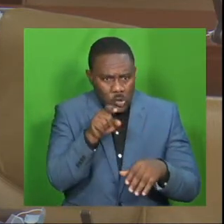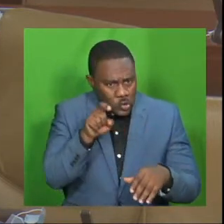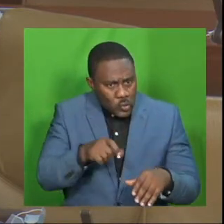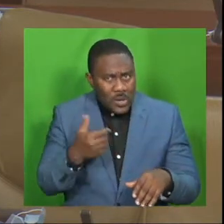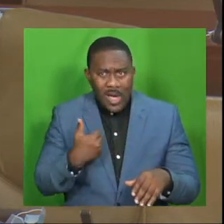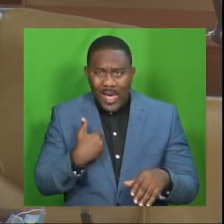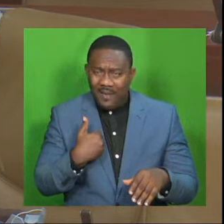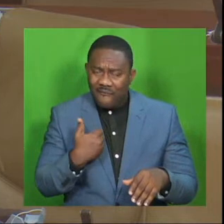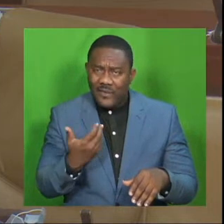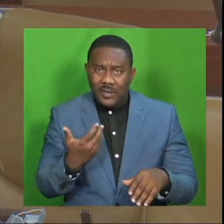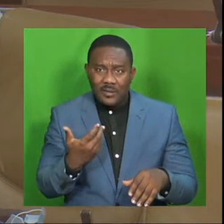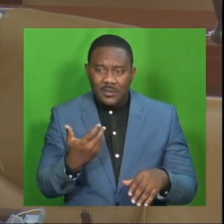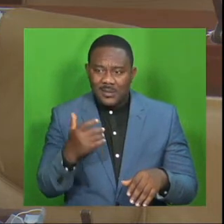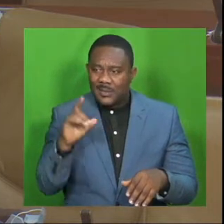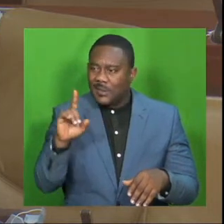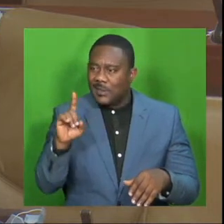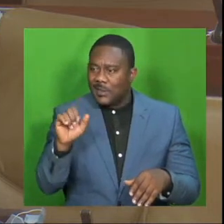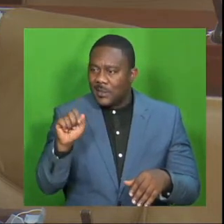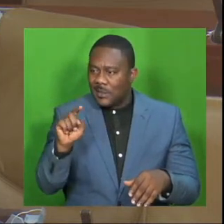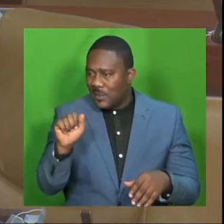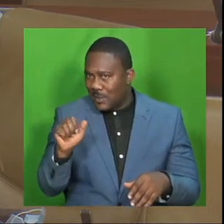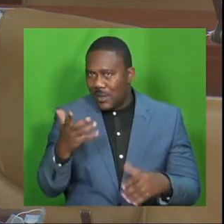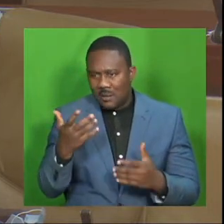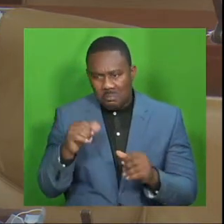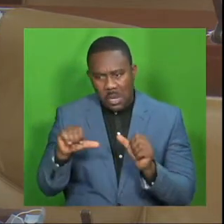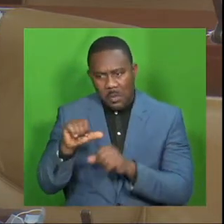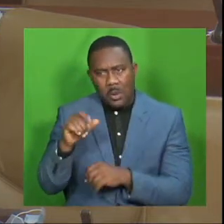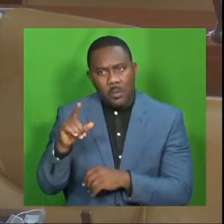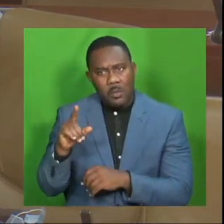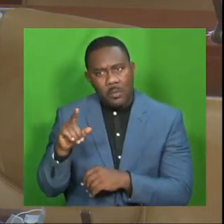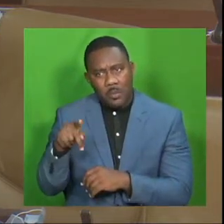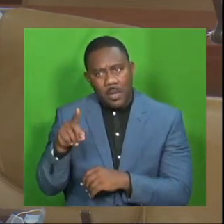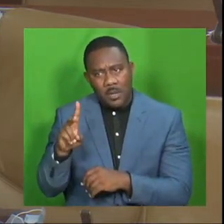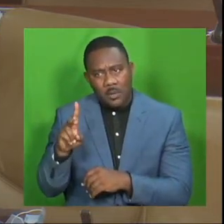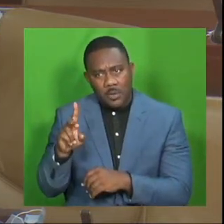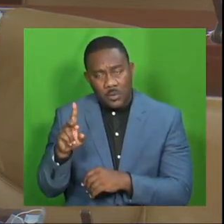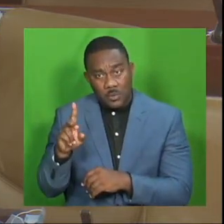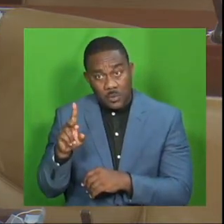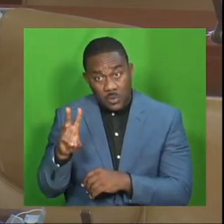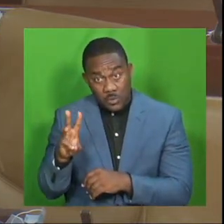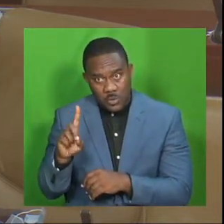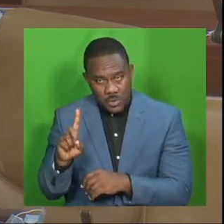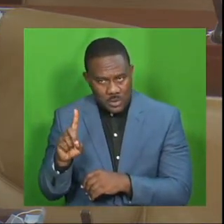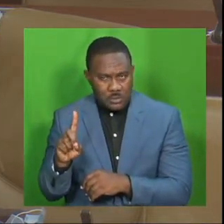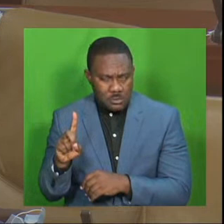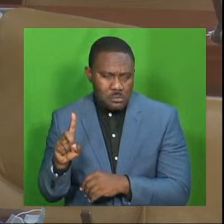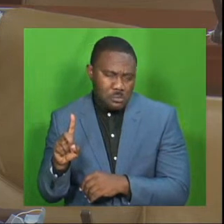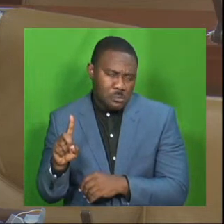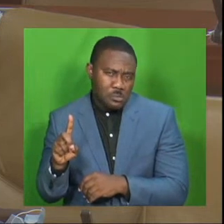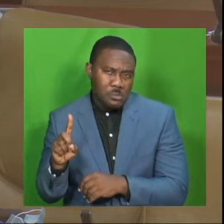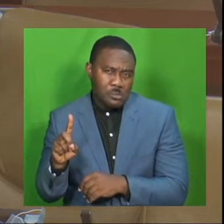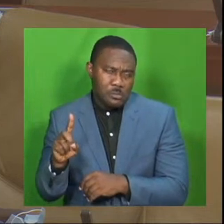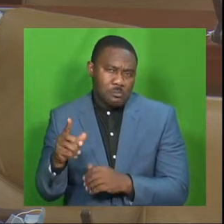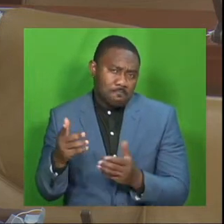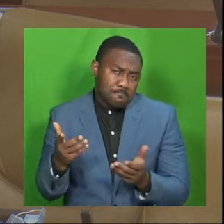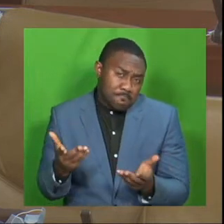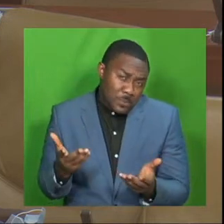on persons living with disability. We need to find out to what extent are